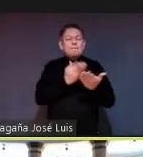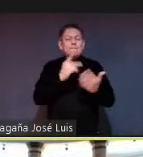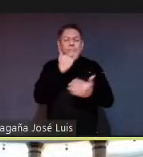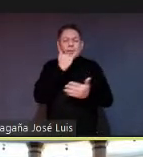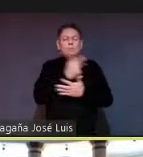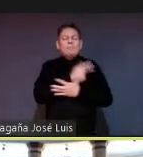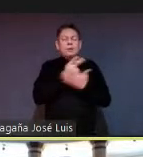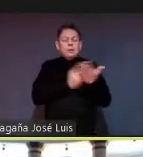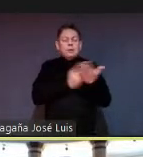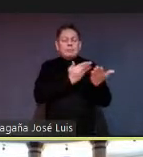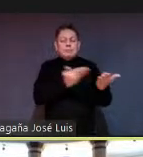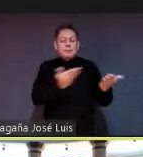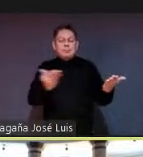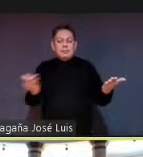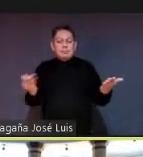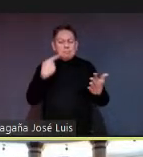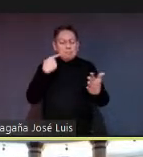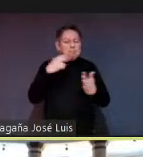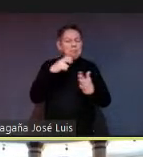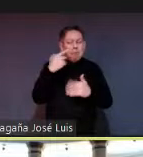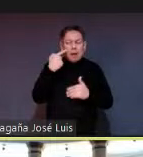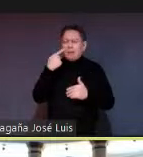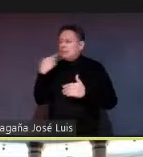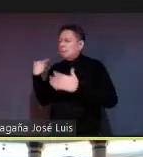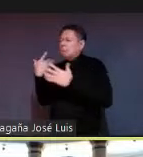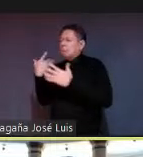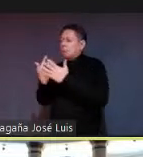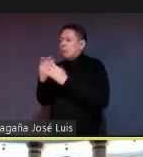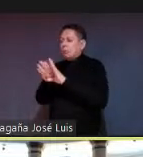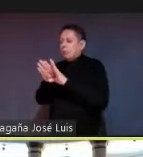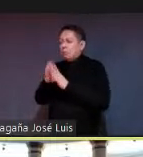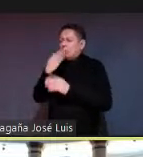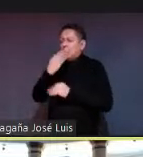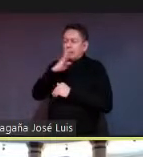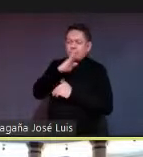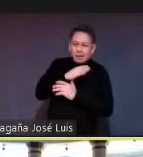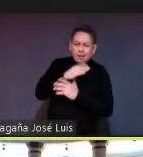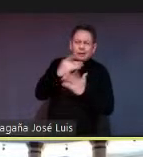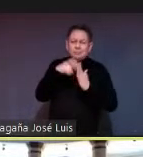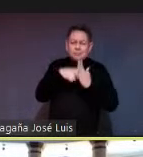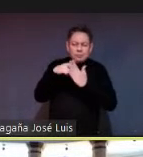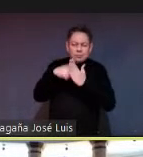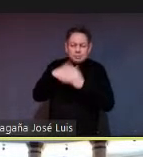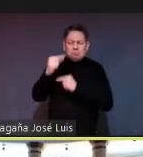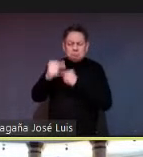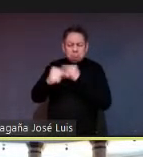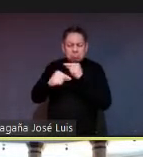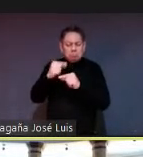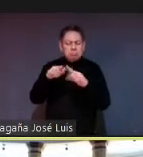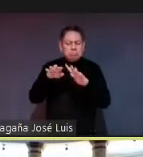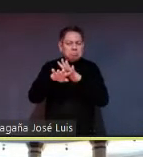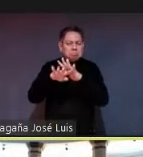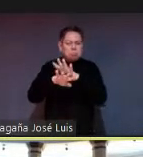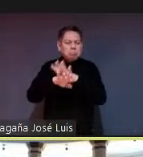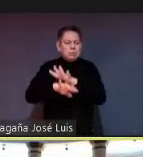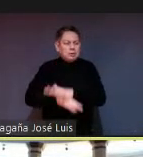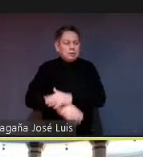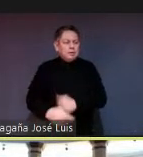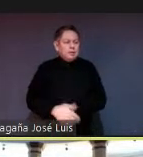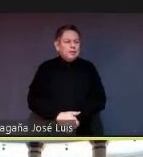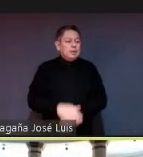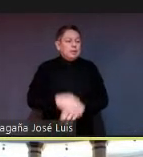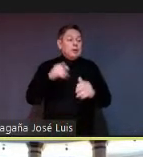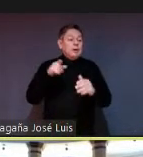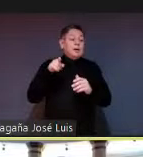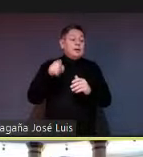of this proposal. First of all, with execution, assessing the corrective measures, monitoring, and what is the information